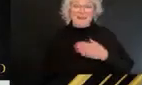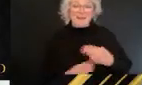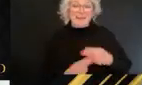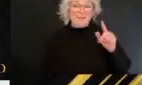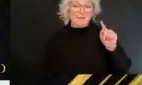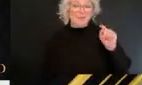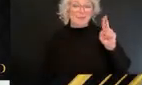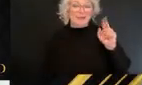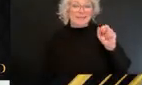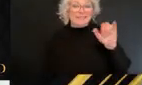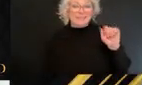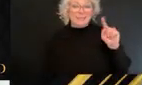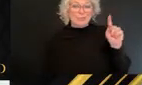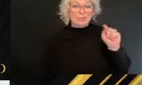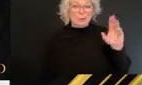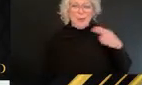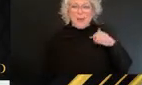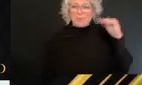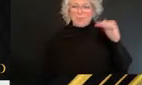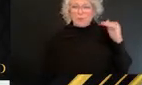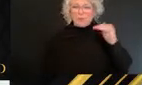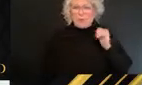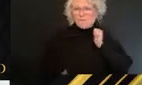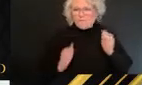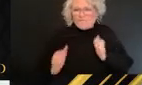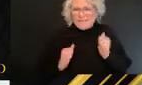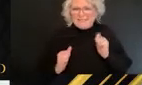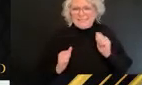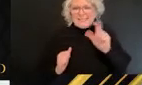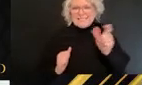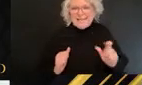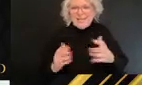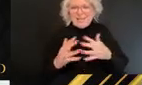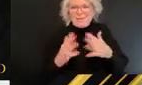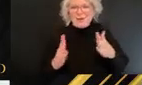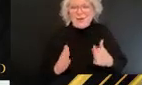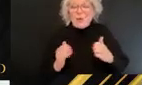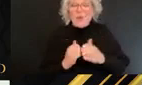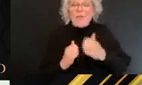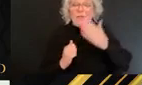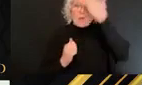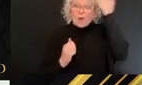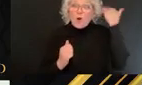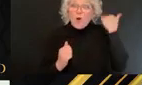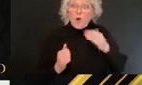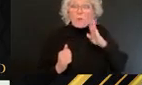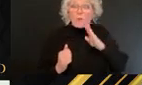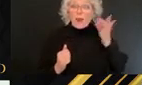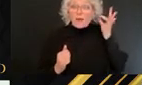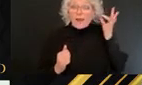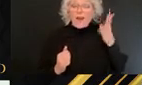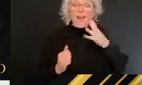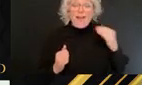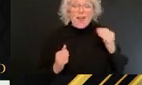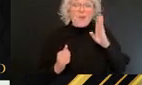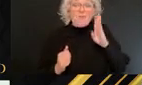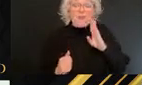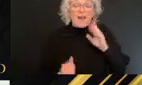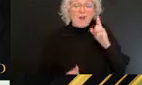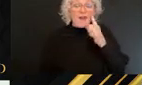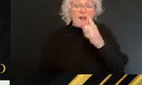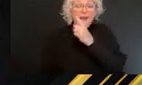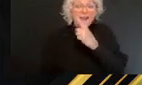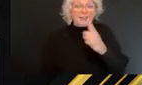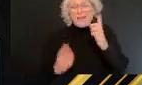Hi, my name is Tracy Zudo, and I am a short, feisty Italian American with long brown hair and brown eyes and a huge smile on